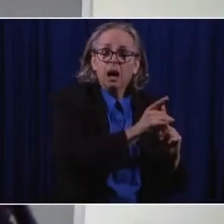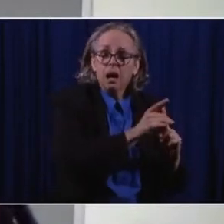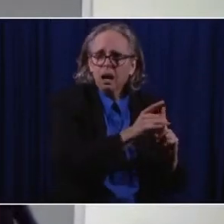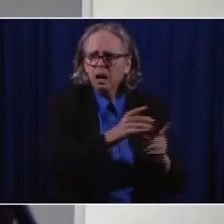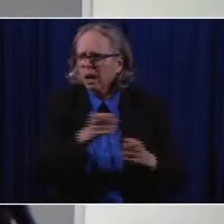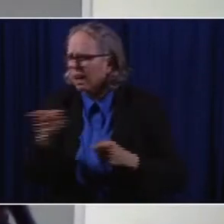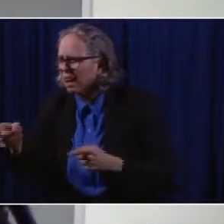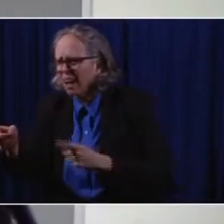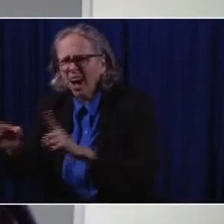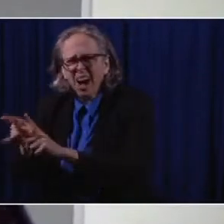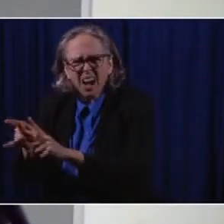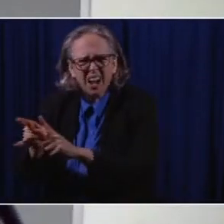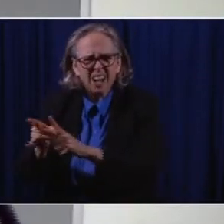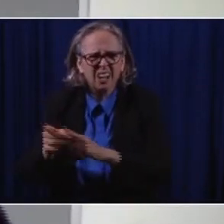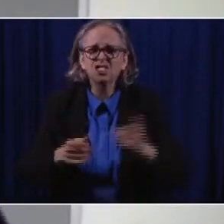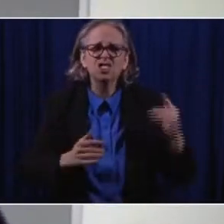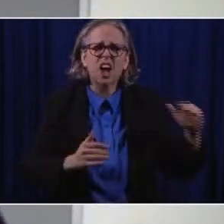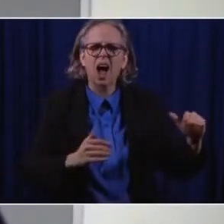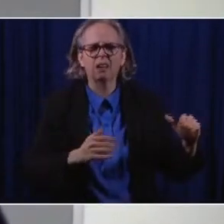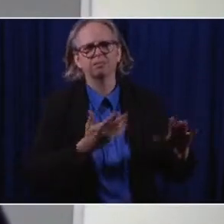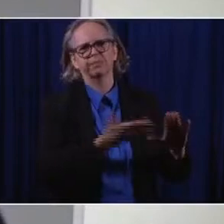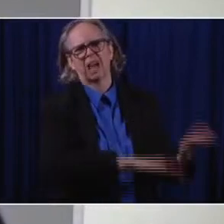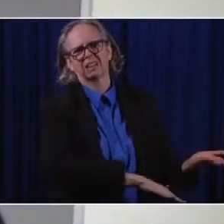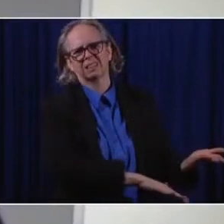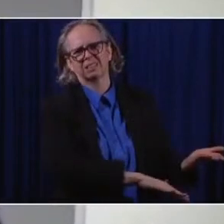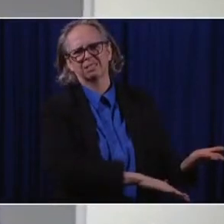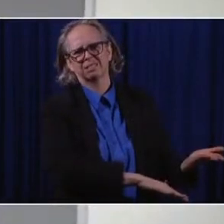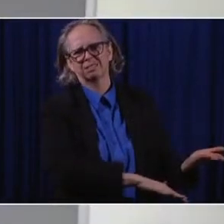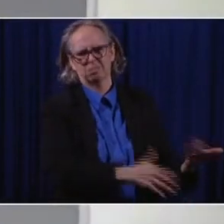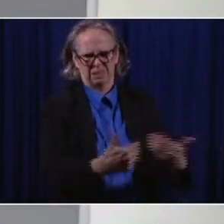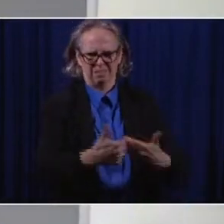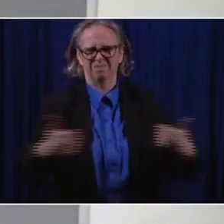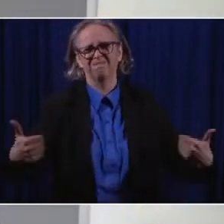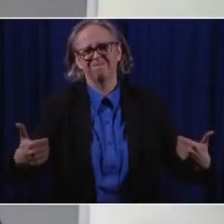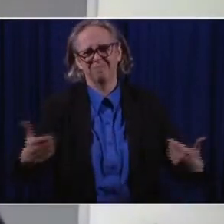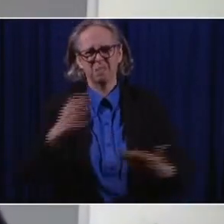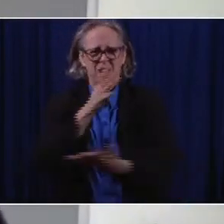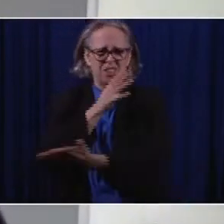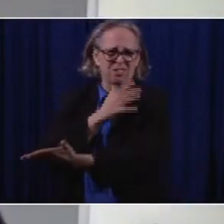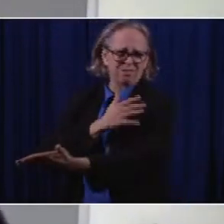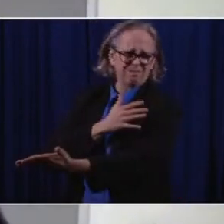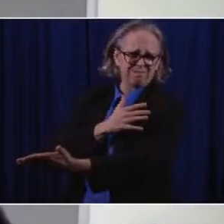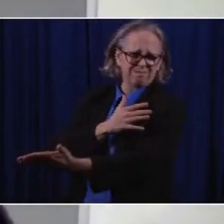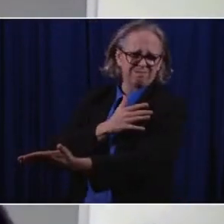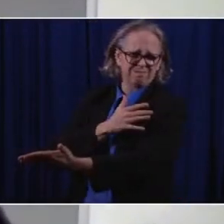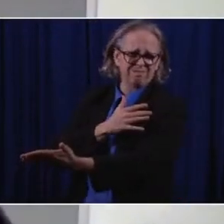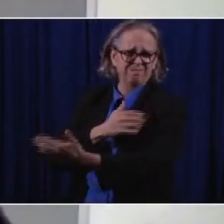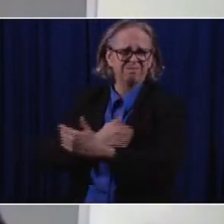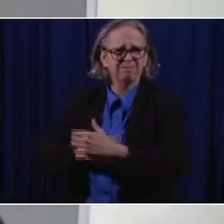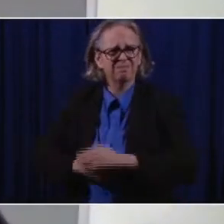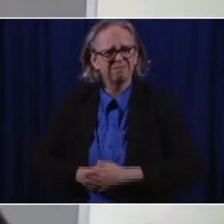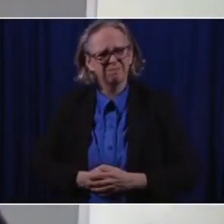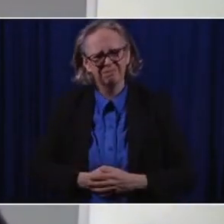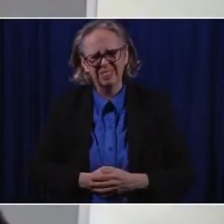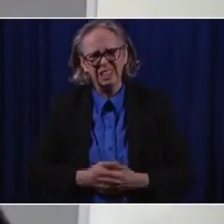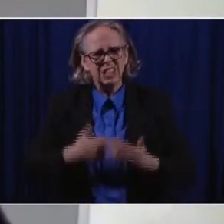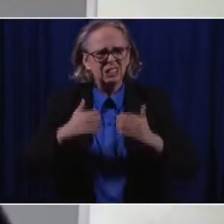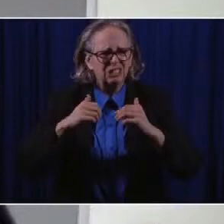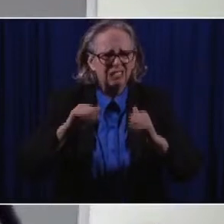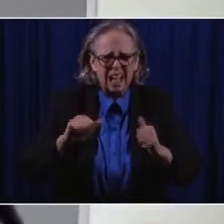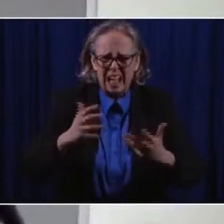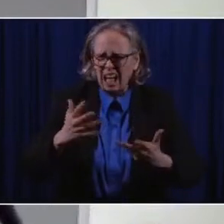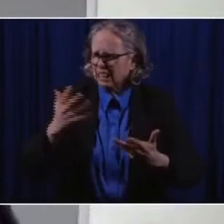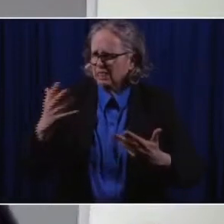We're overworked, exhausted, tired. We're trying our best. COVID is no joke. Very